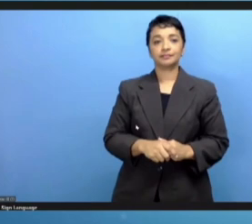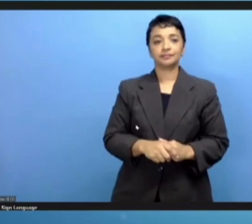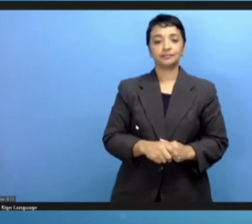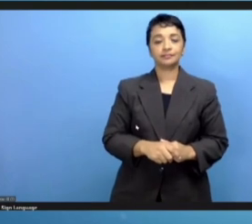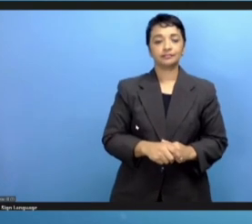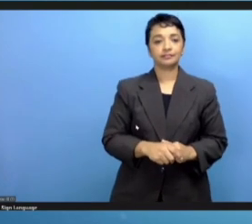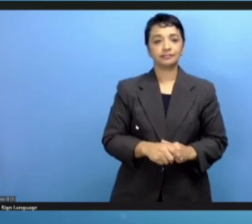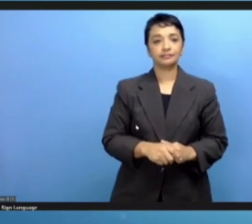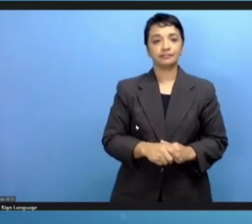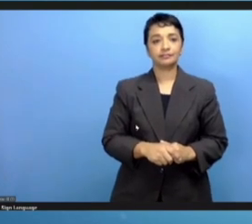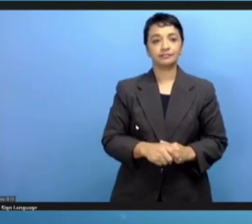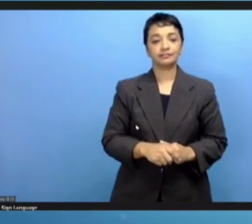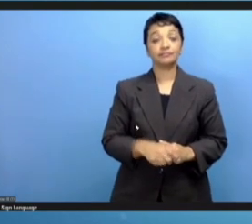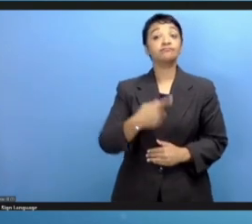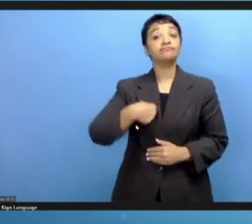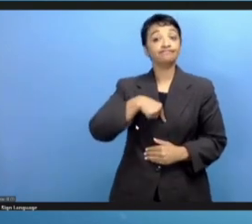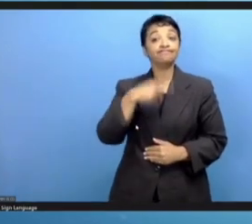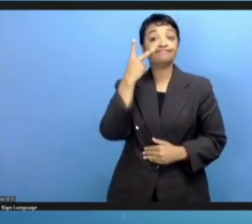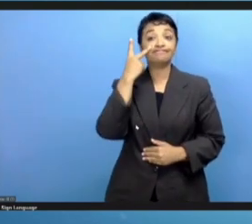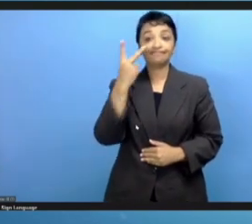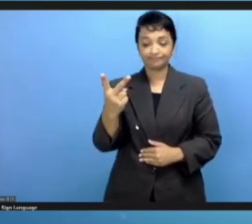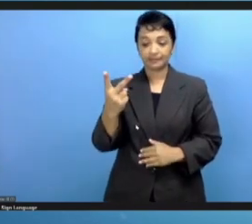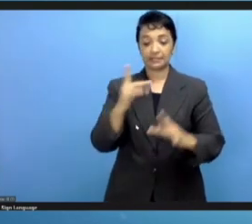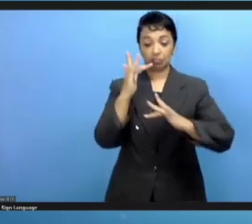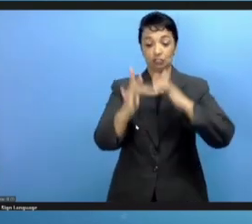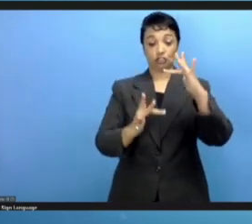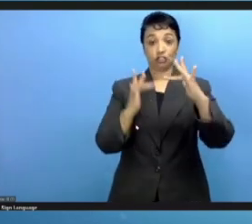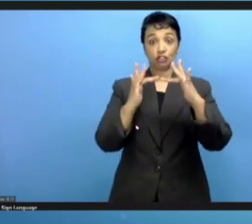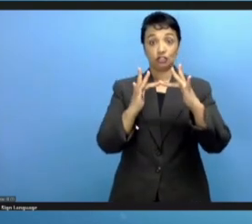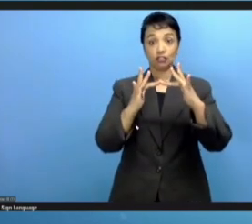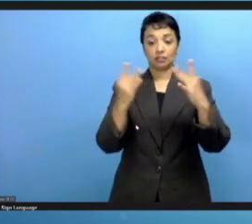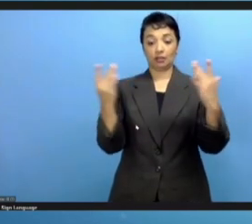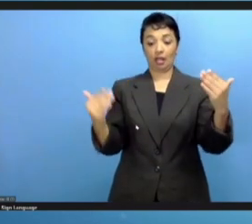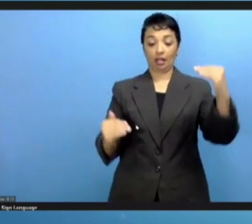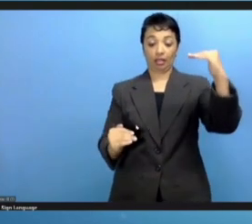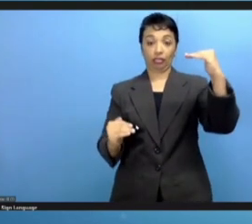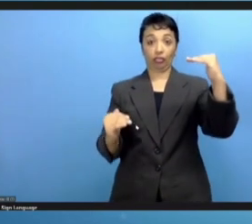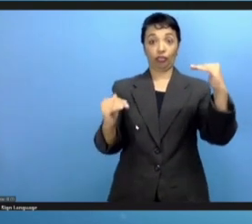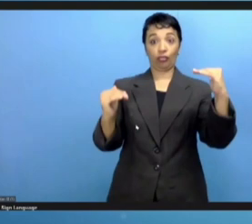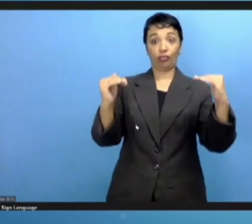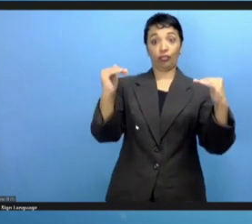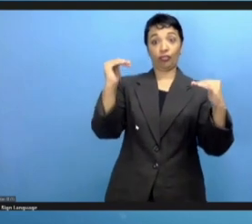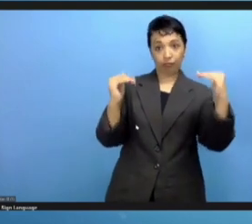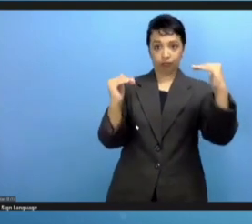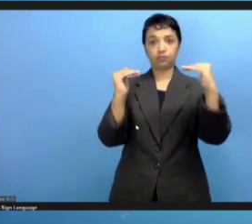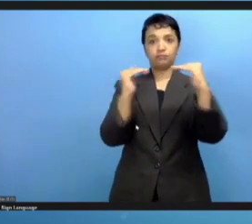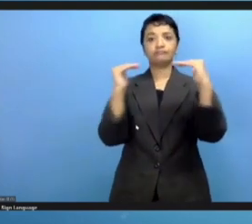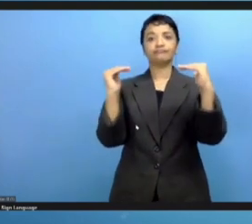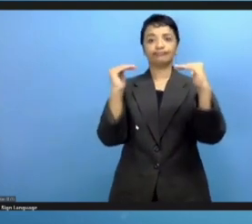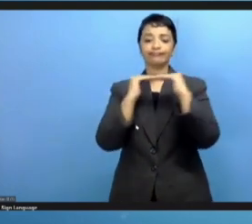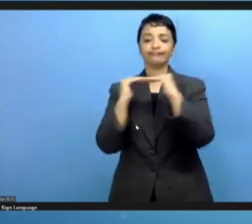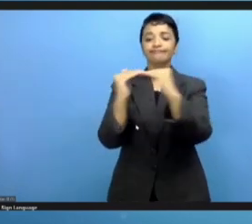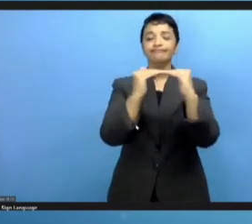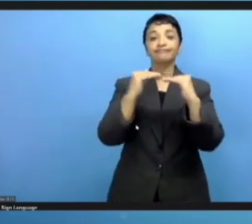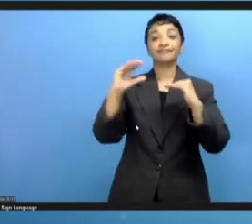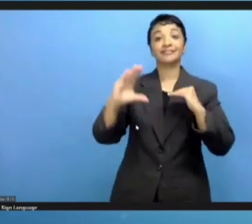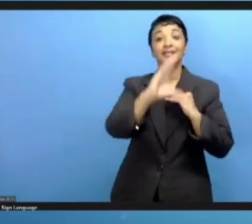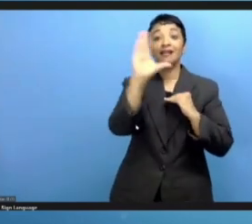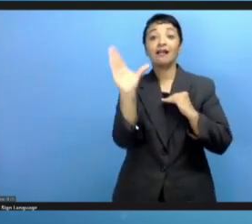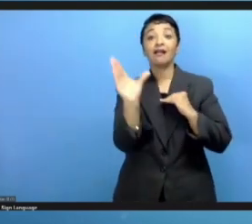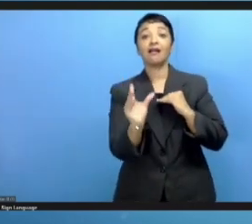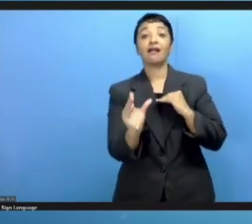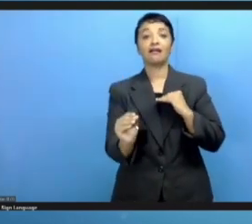hopes of closing the digital divide, most, if not all, African nations have been leapfrogging in the